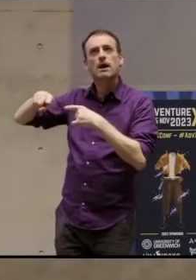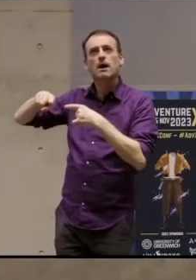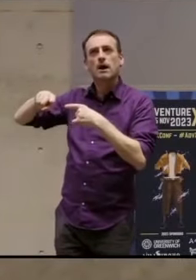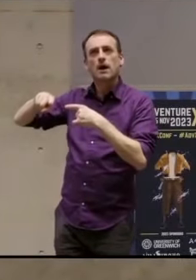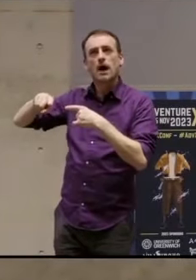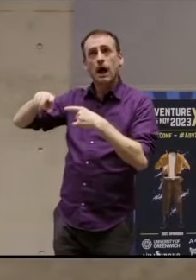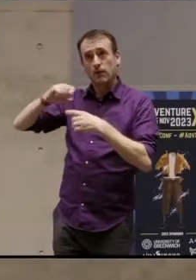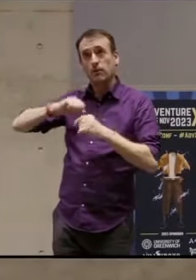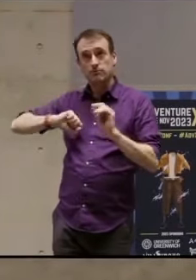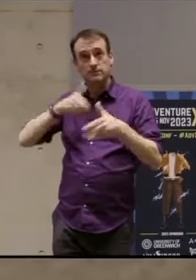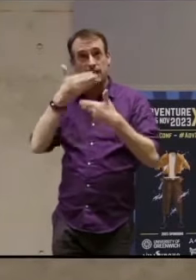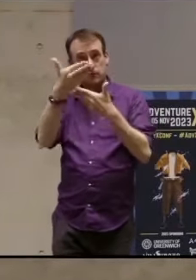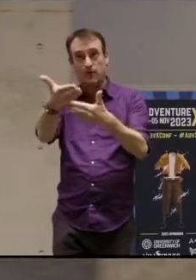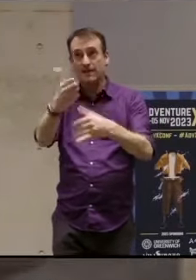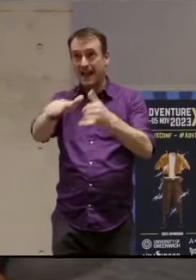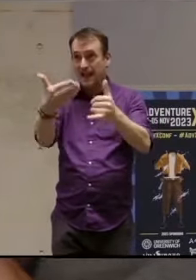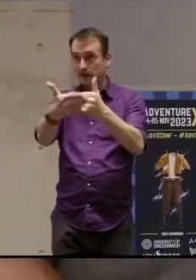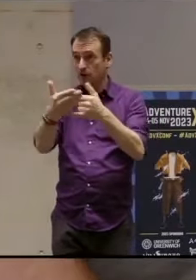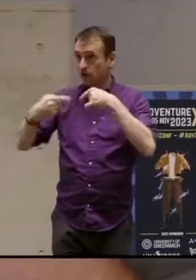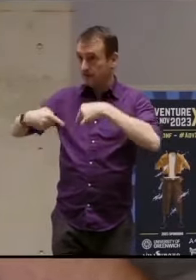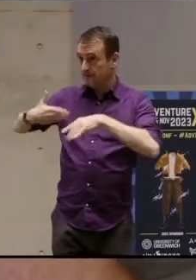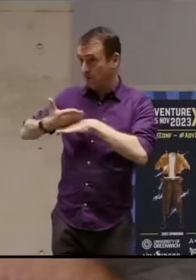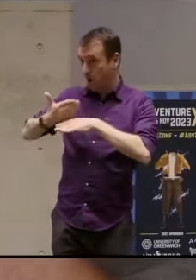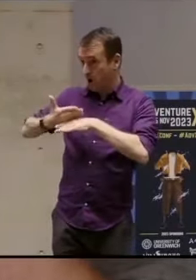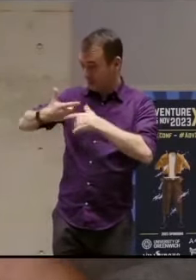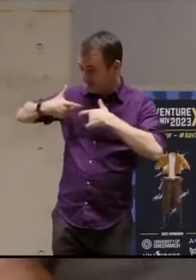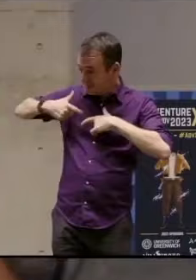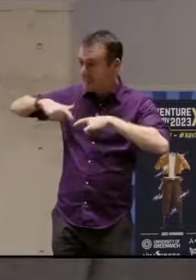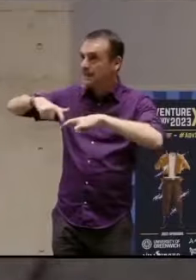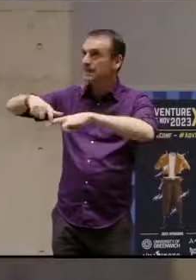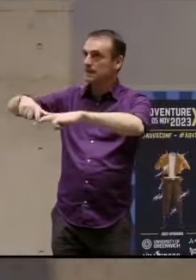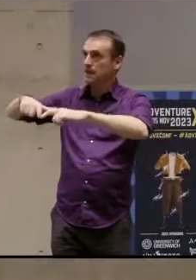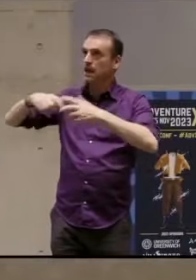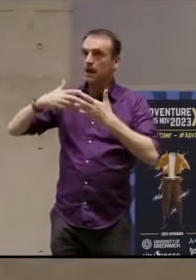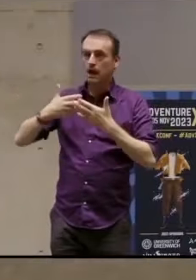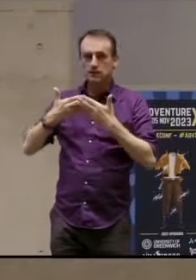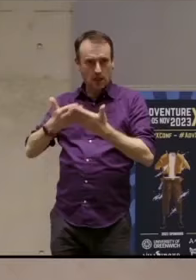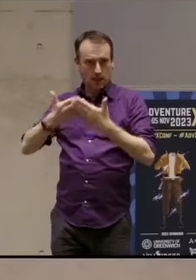like we are still working on it and we are still excited about this study.